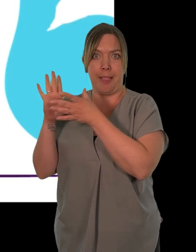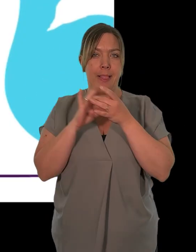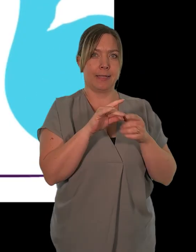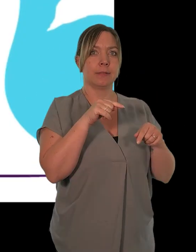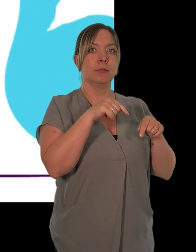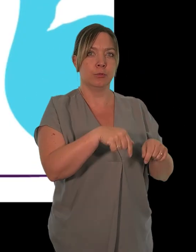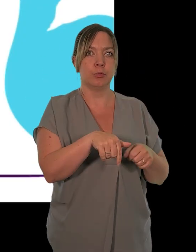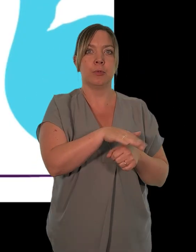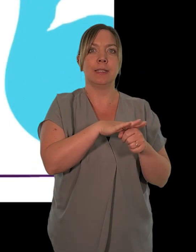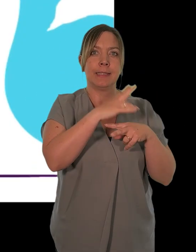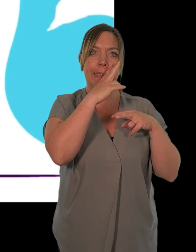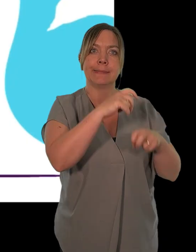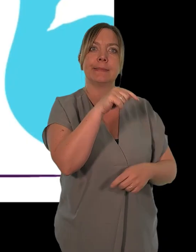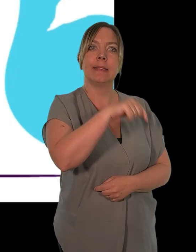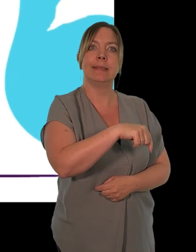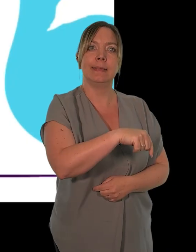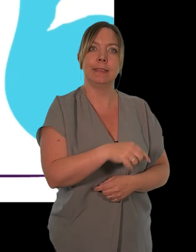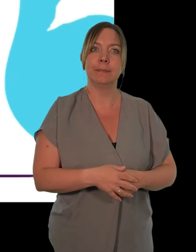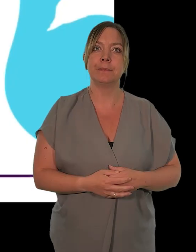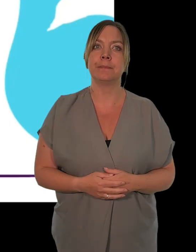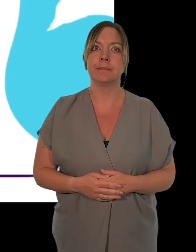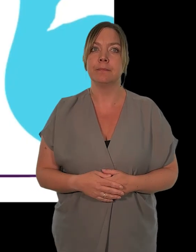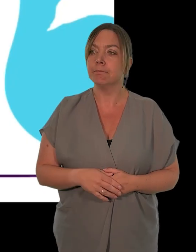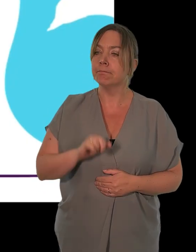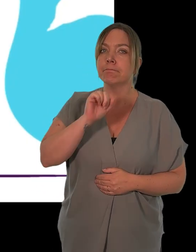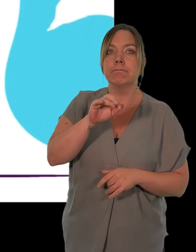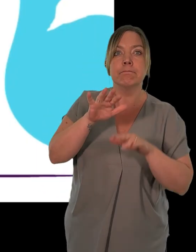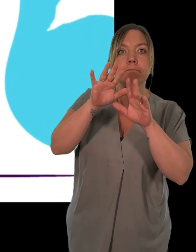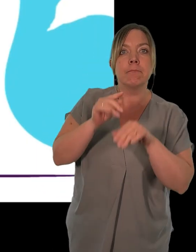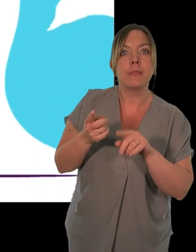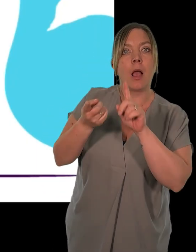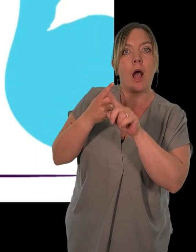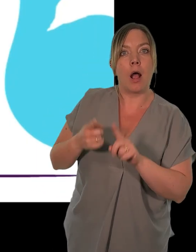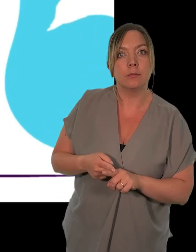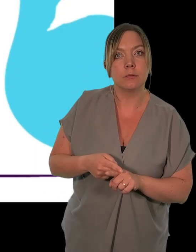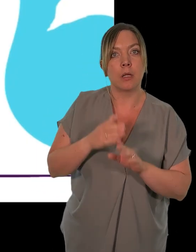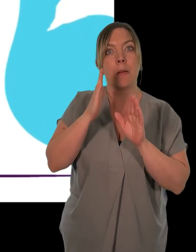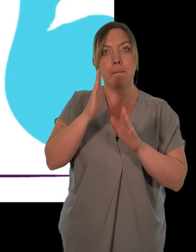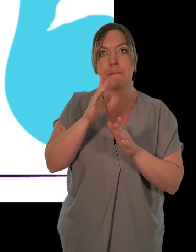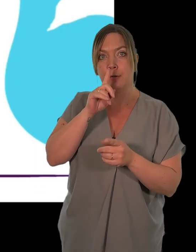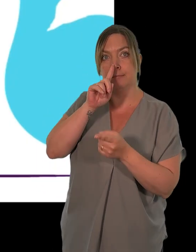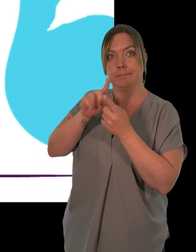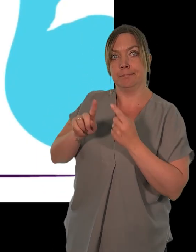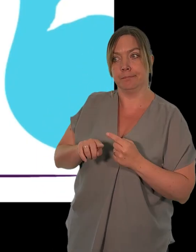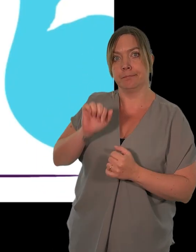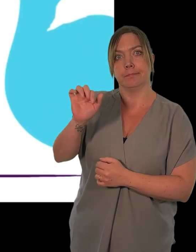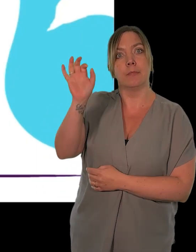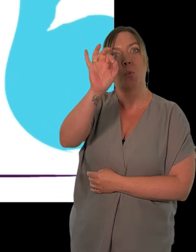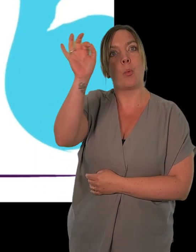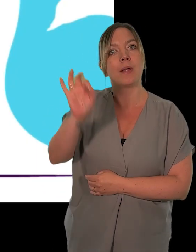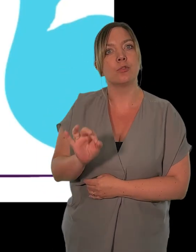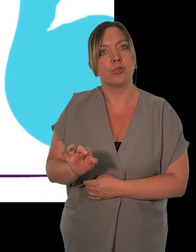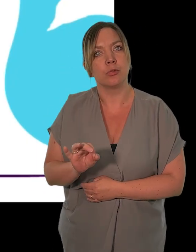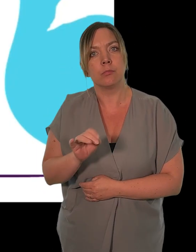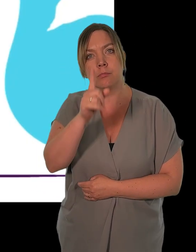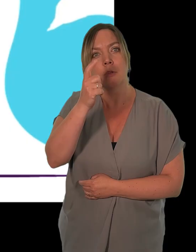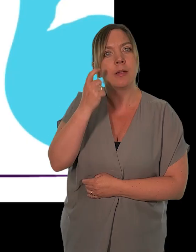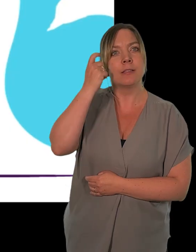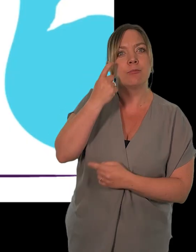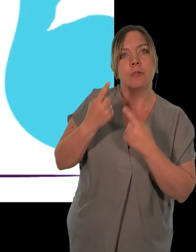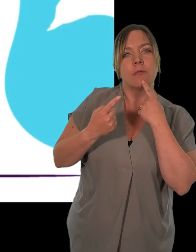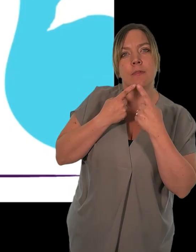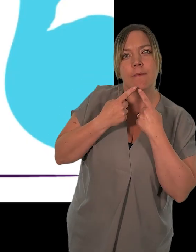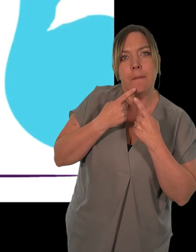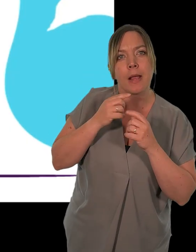study. Each answer that you write must directly address the question set, taking into consideration